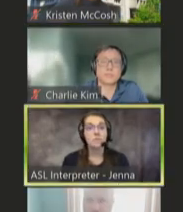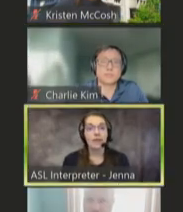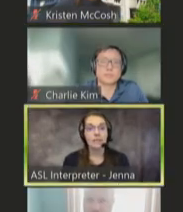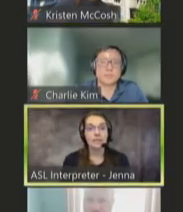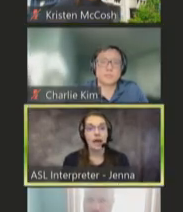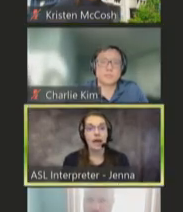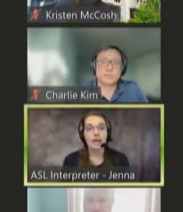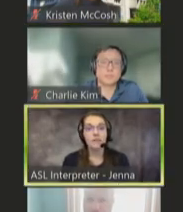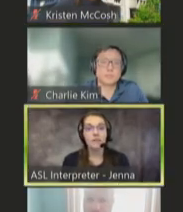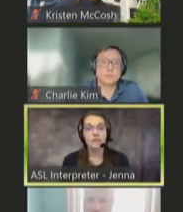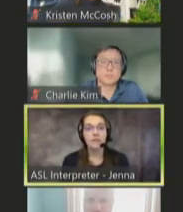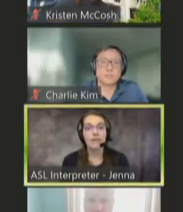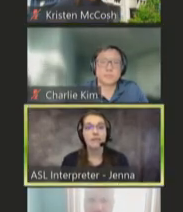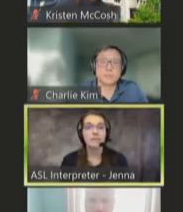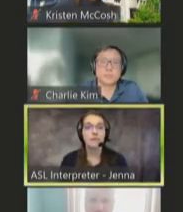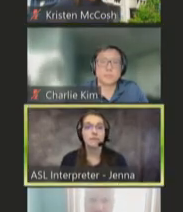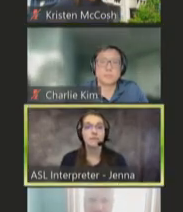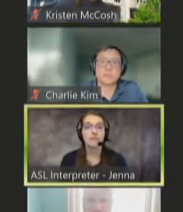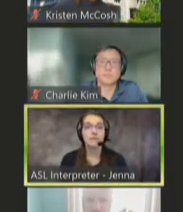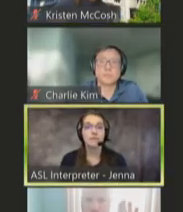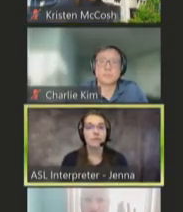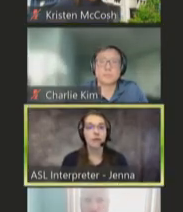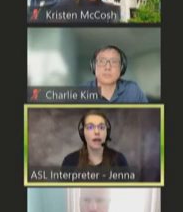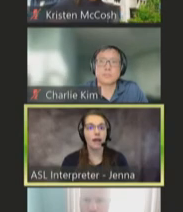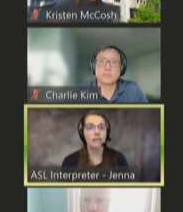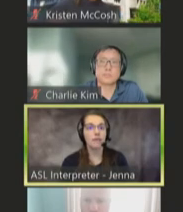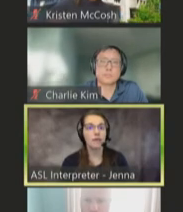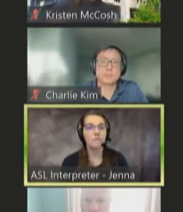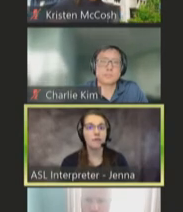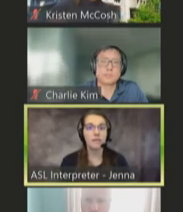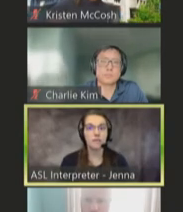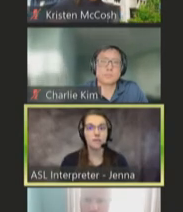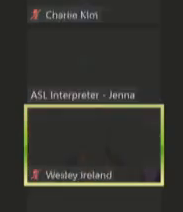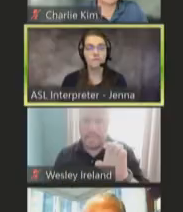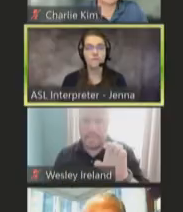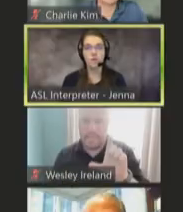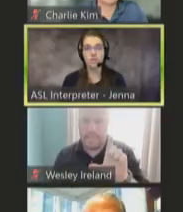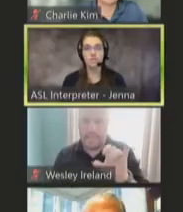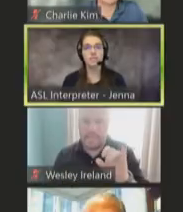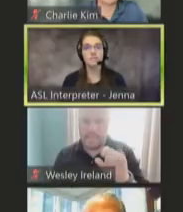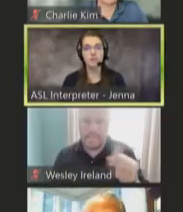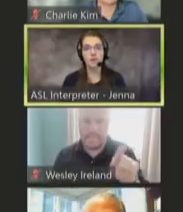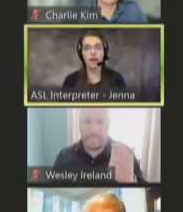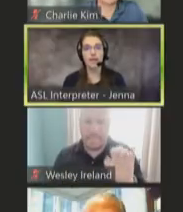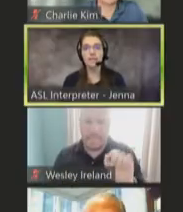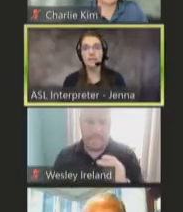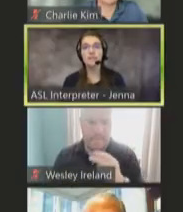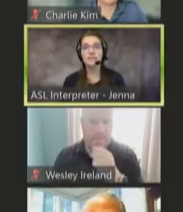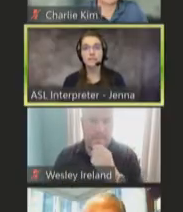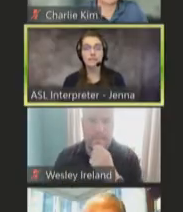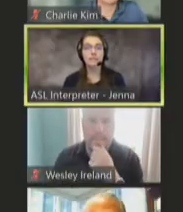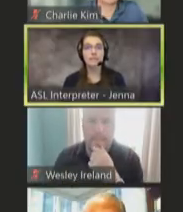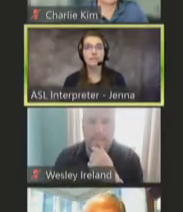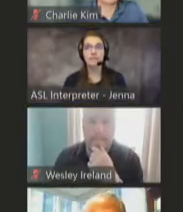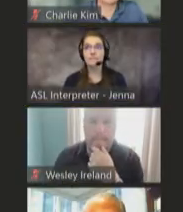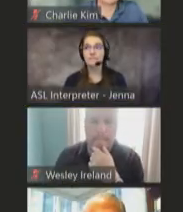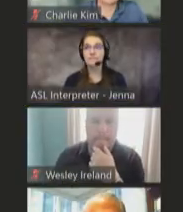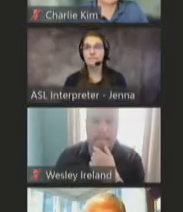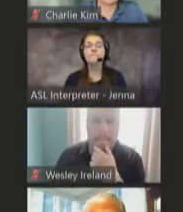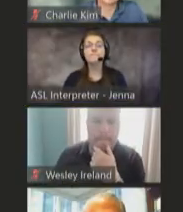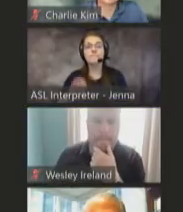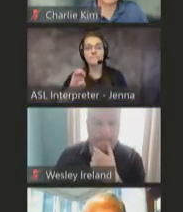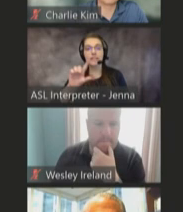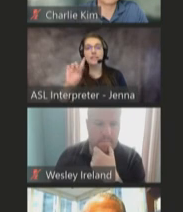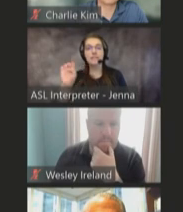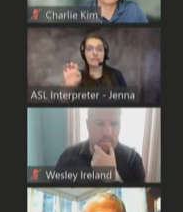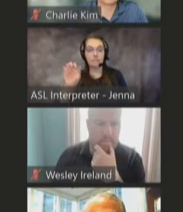This is Wes. I noticed that Elizabeth Dean Clower had their hand raised. Do you have a question, Elizabeth? Go ahead. Yes, thank